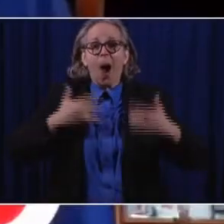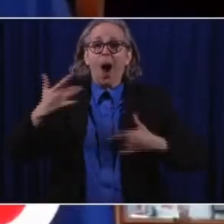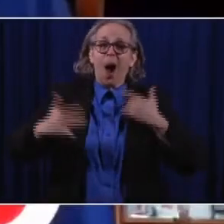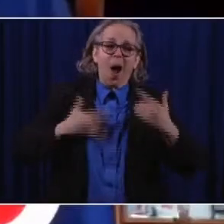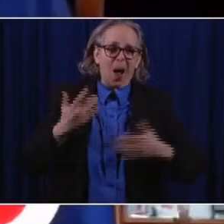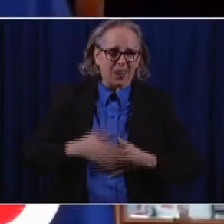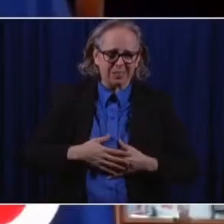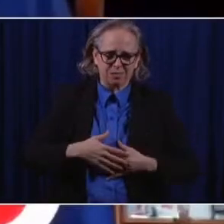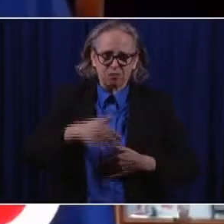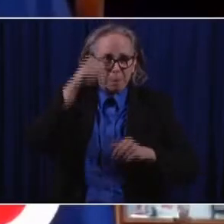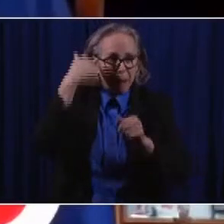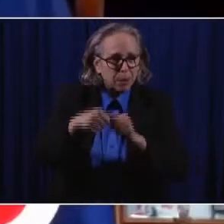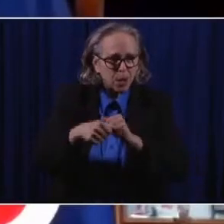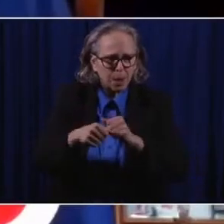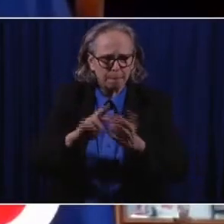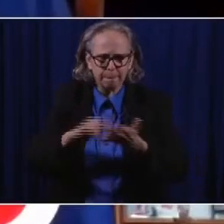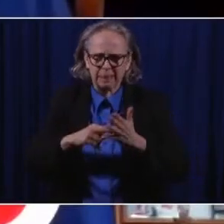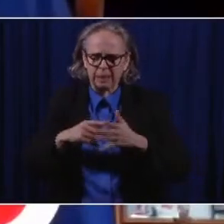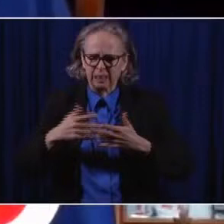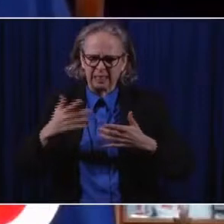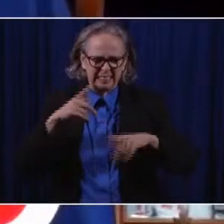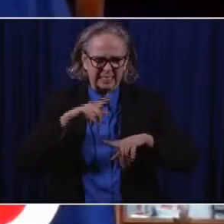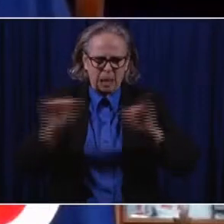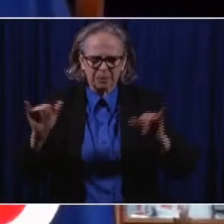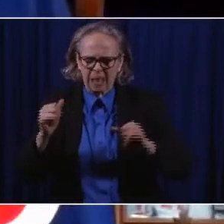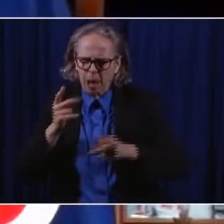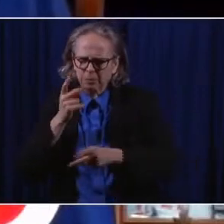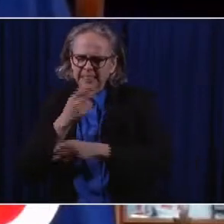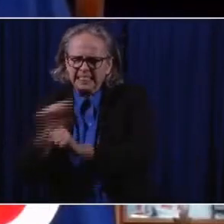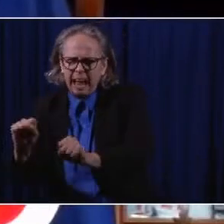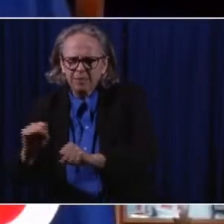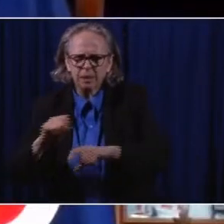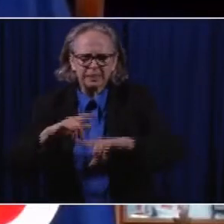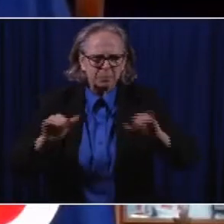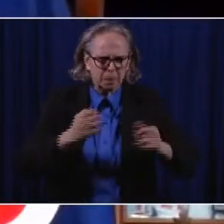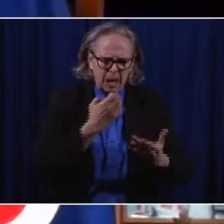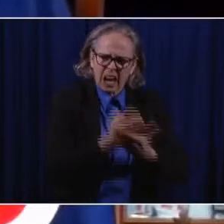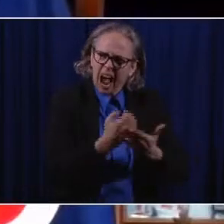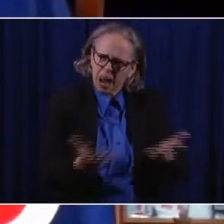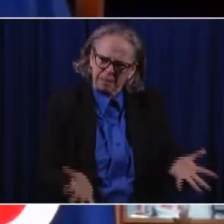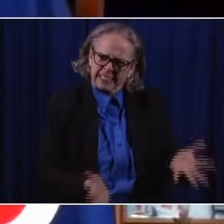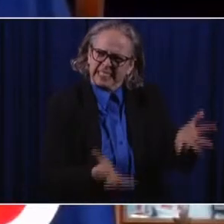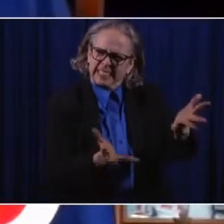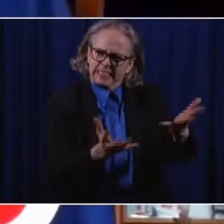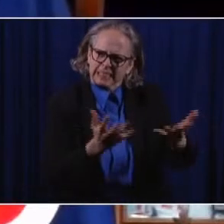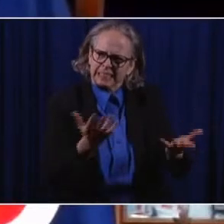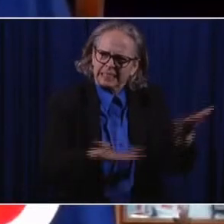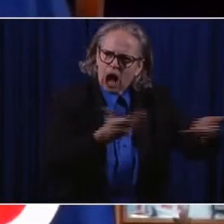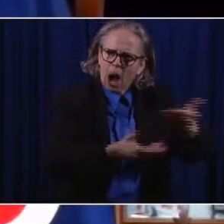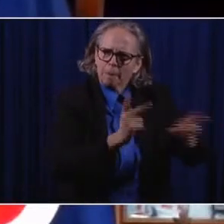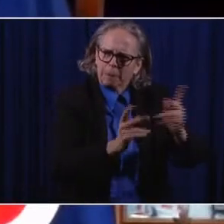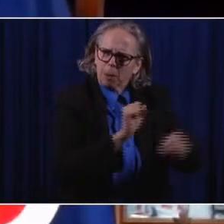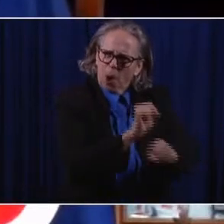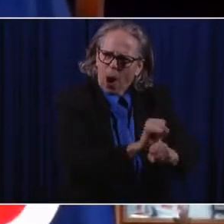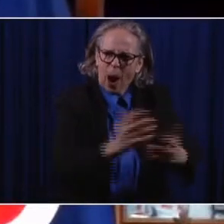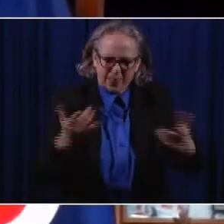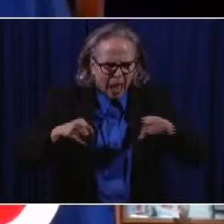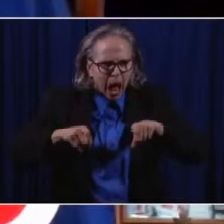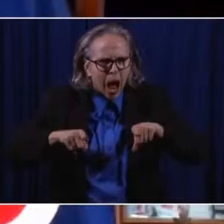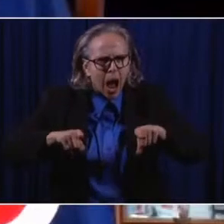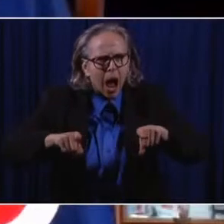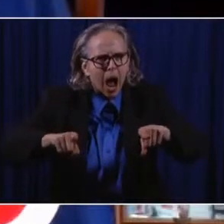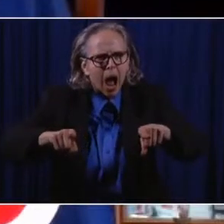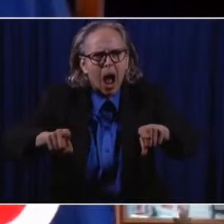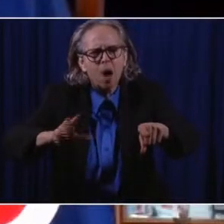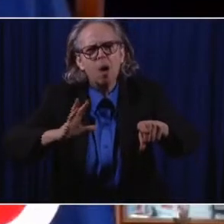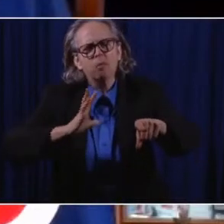with having success with the economy, and also recognizing we have a responsibility